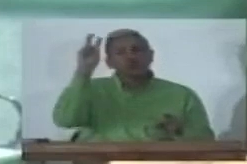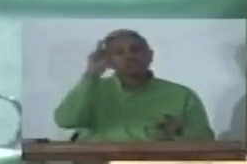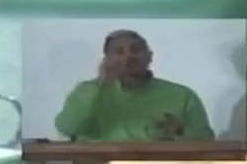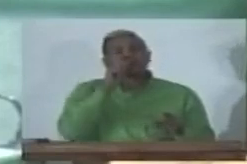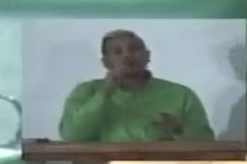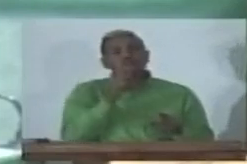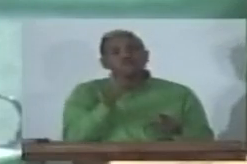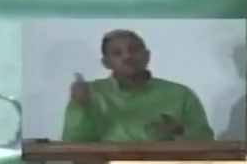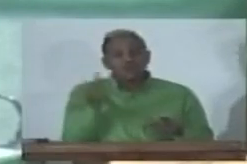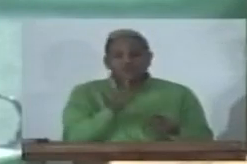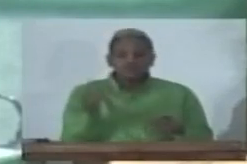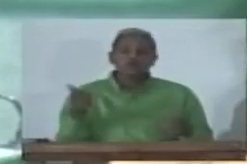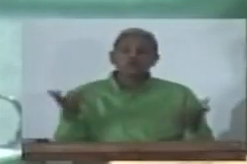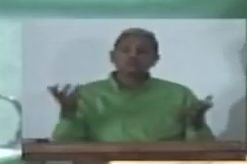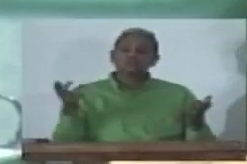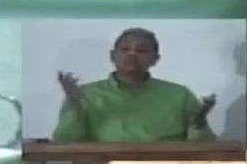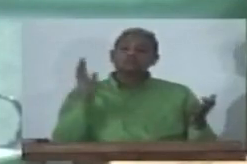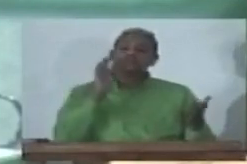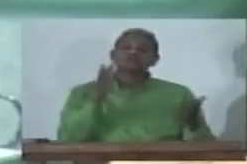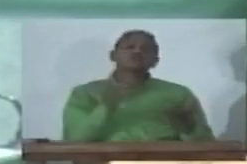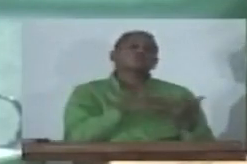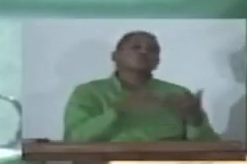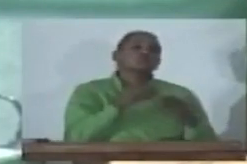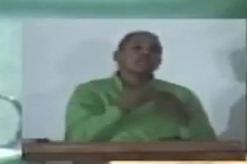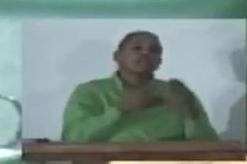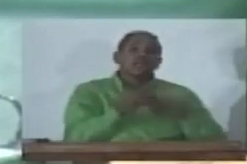transport and just the social and economic